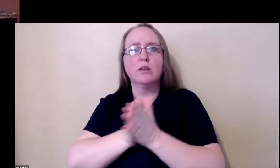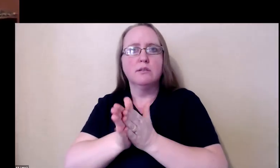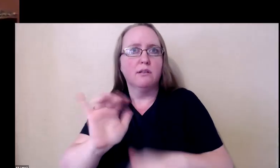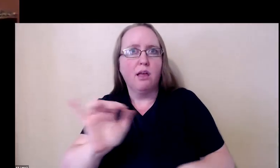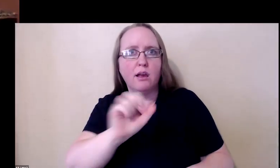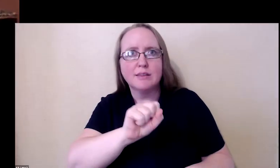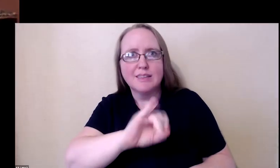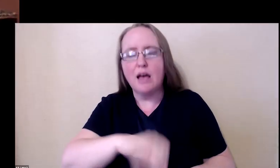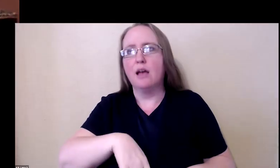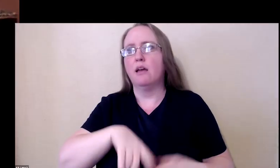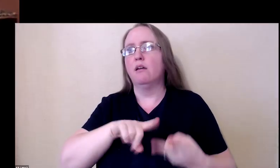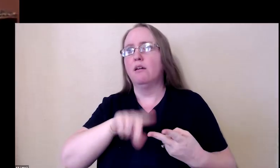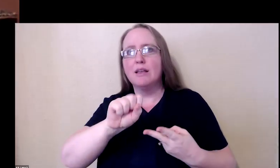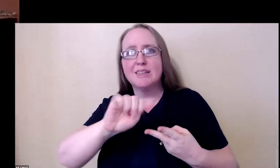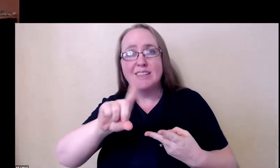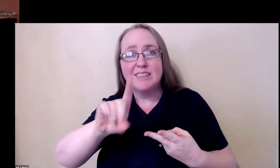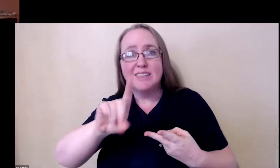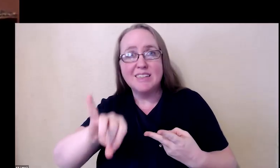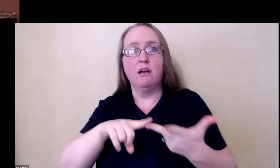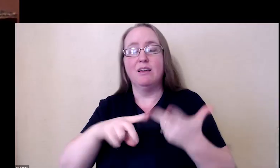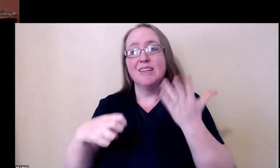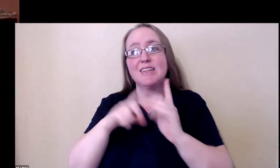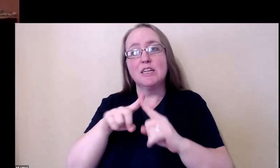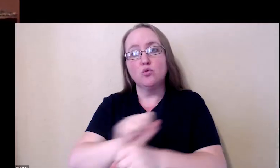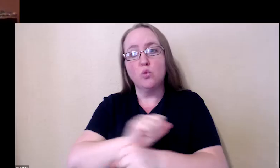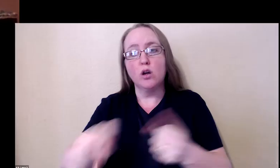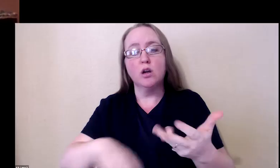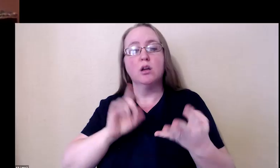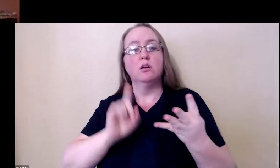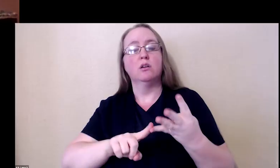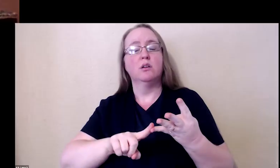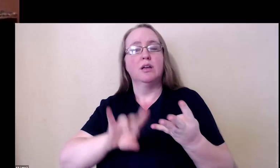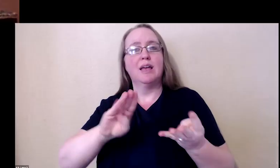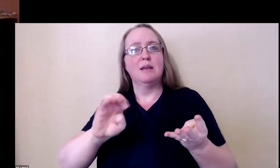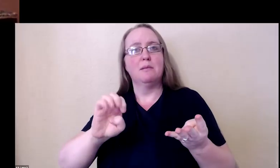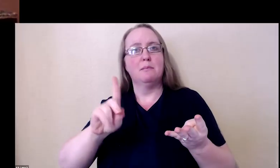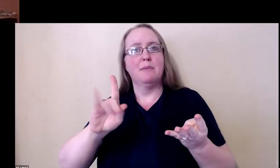SSI, SSDI, Ticket to Work, and Medicaid waivers?